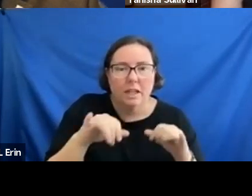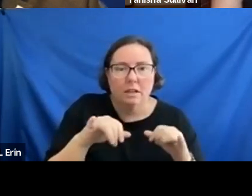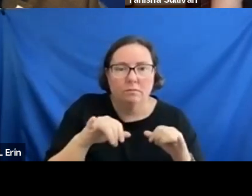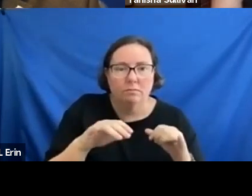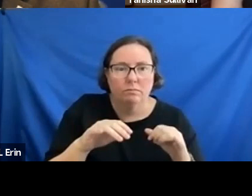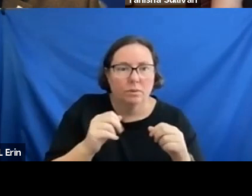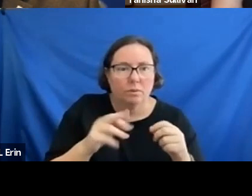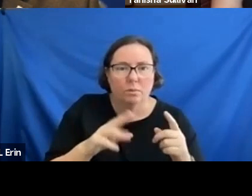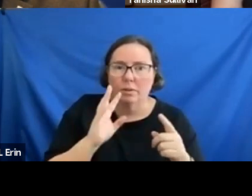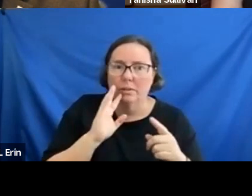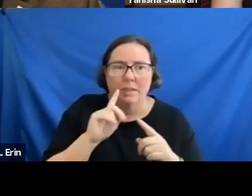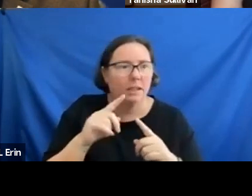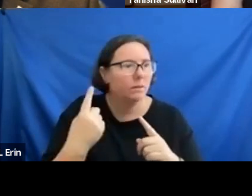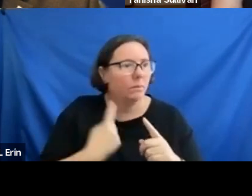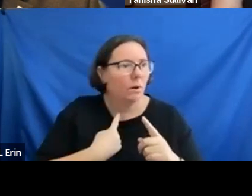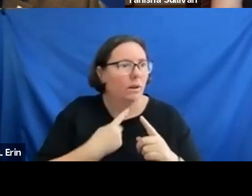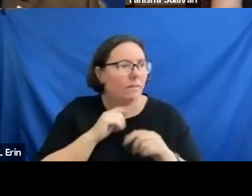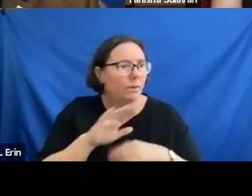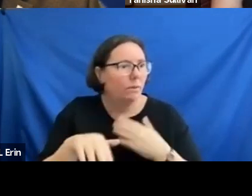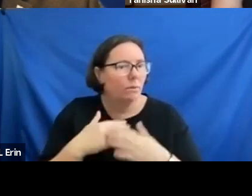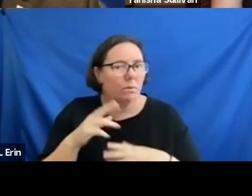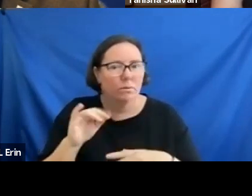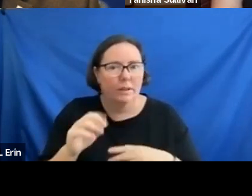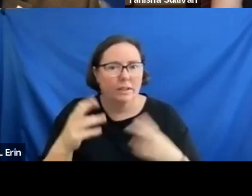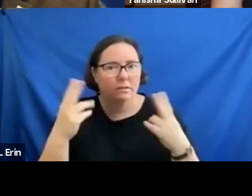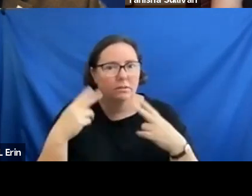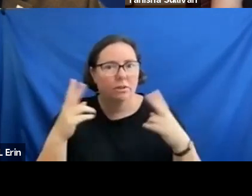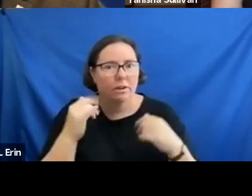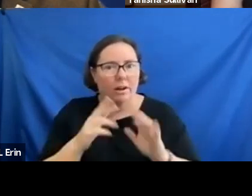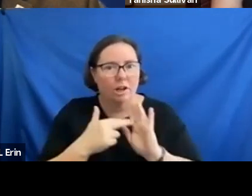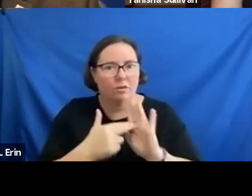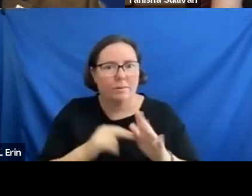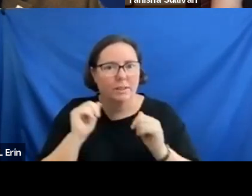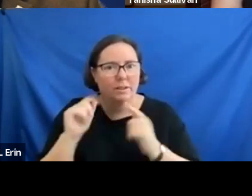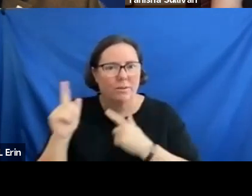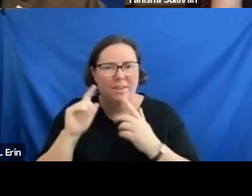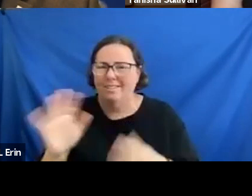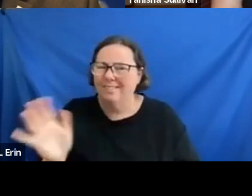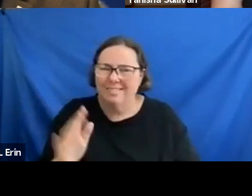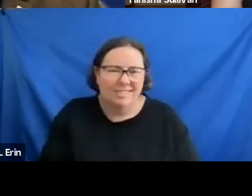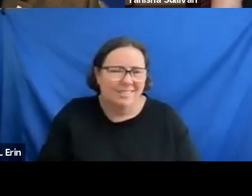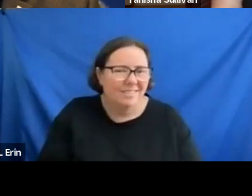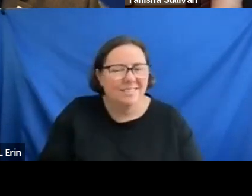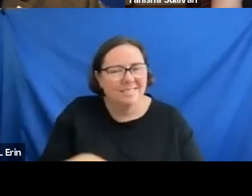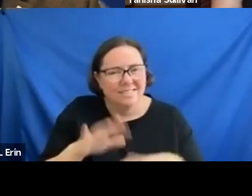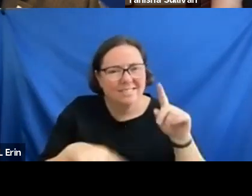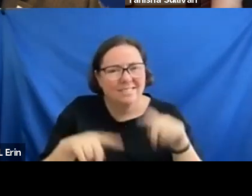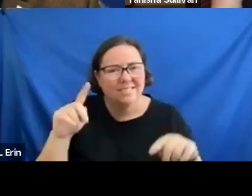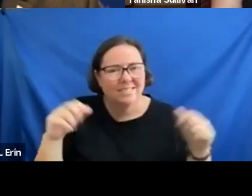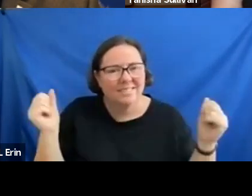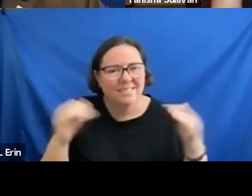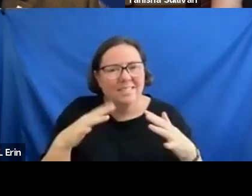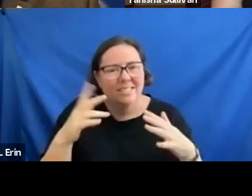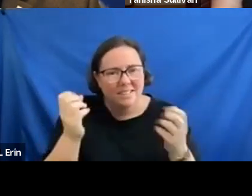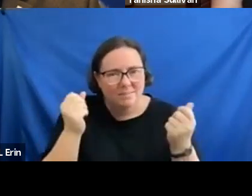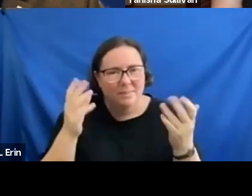to speak for your entire race, where you are being judged as though you were the only representative of your entire race. And so our